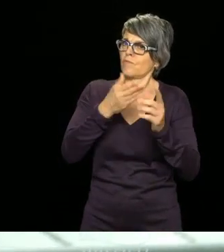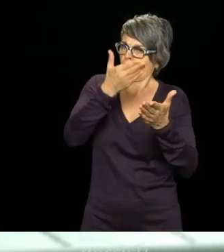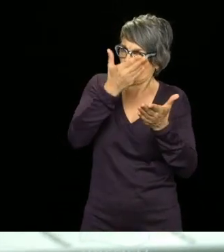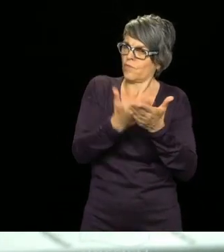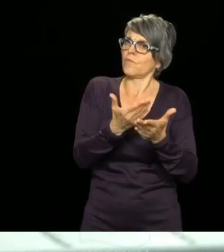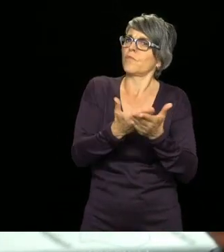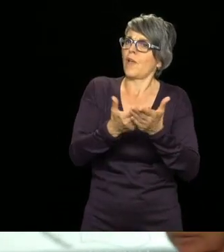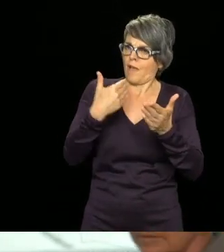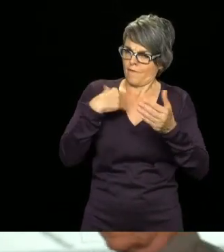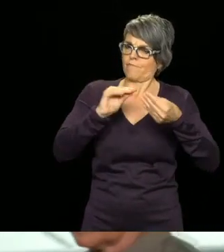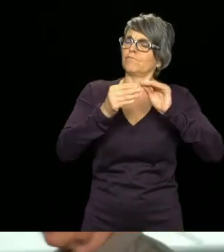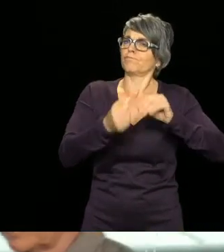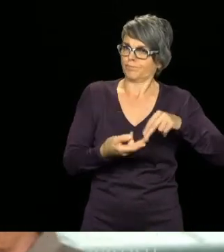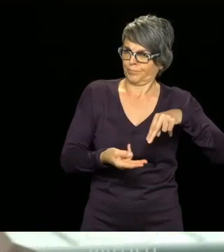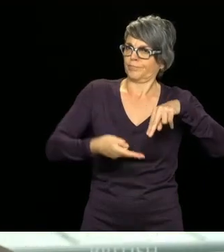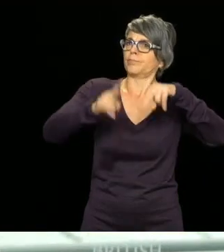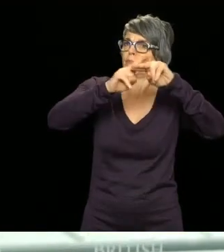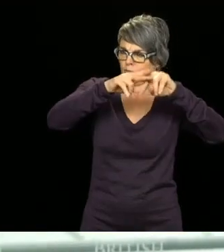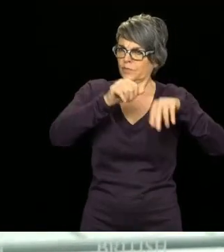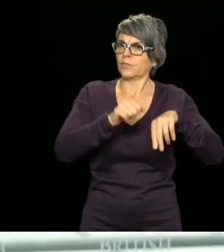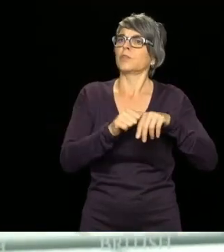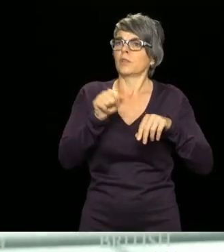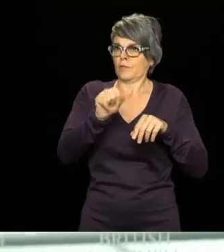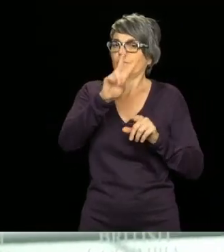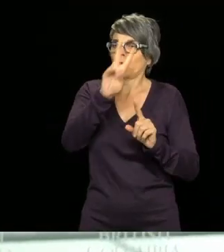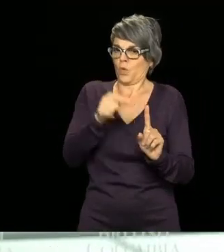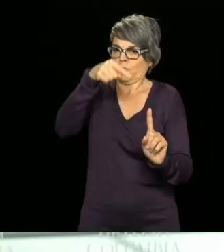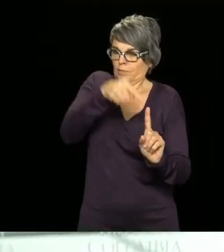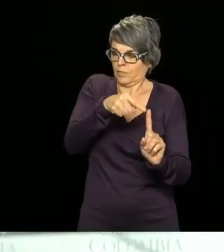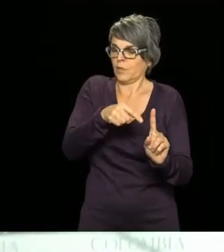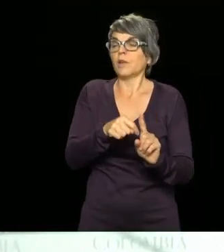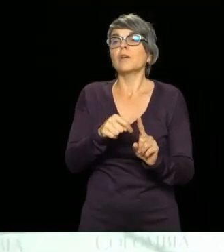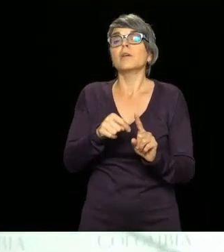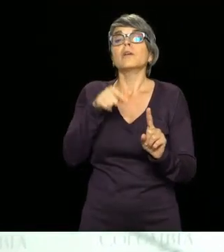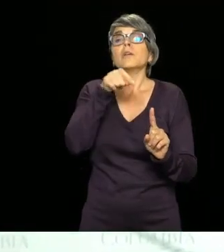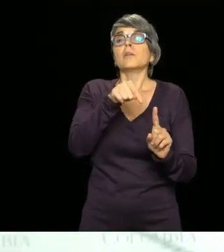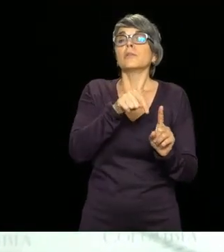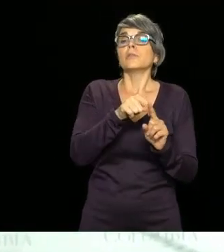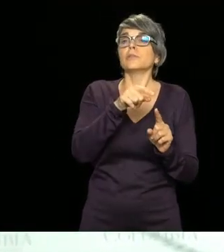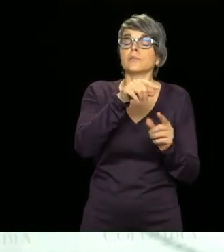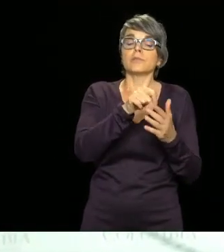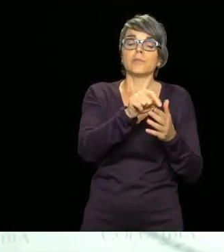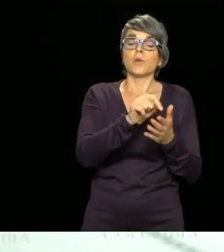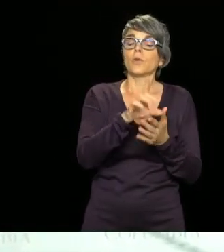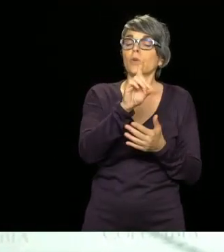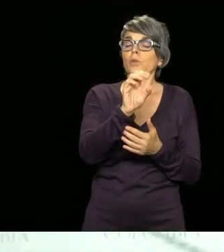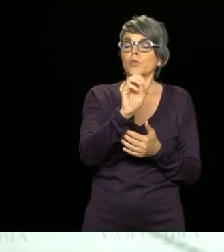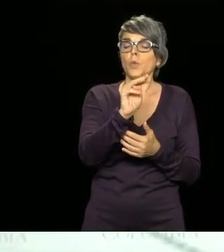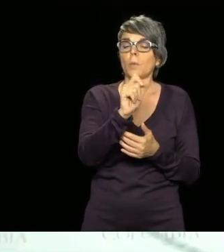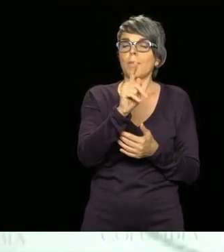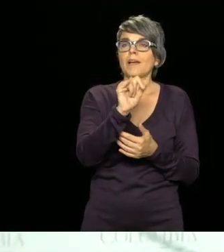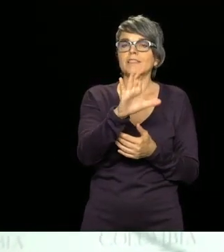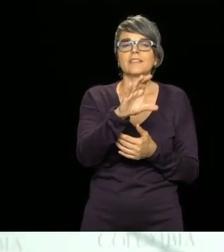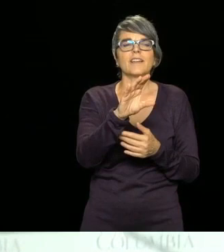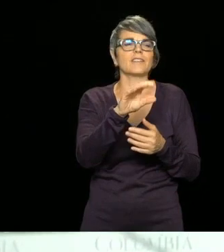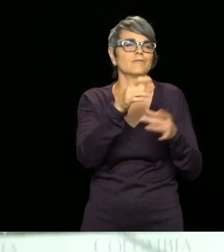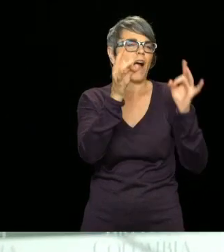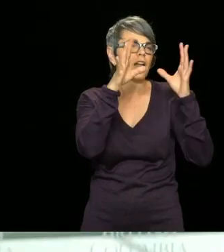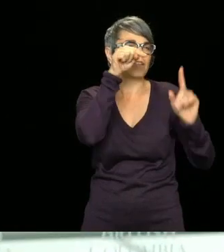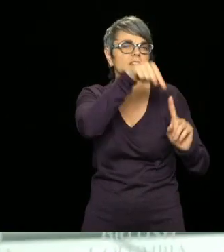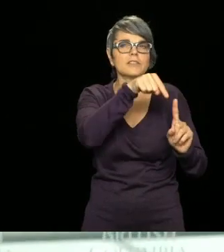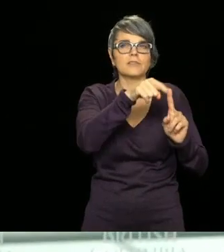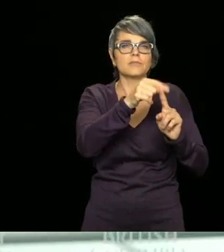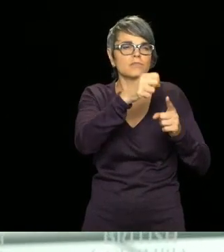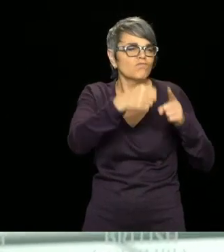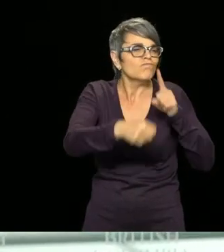Victoria area. Is domestic violence perhaps a precursor to more serious sexual assault, or how are those two